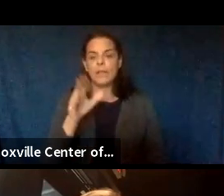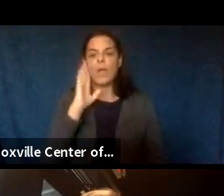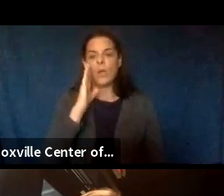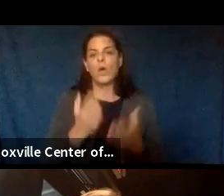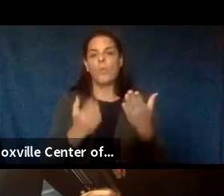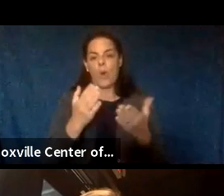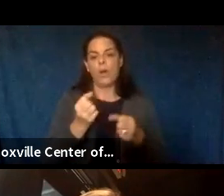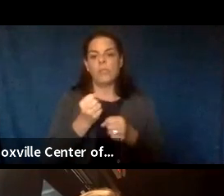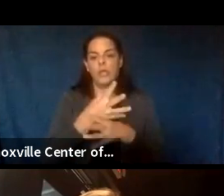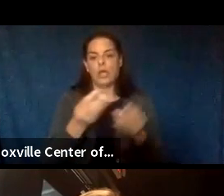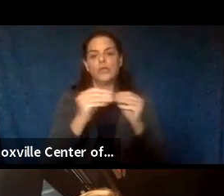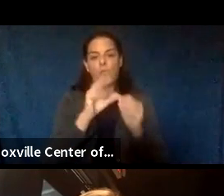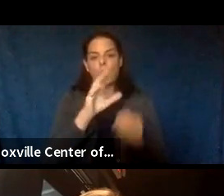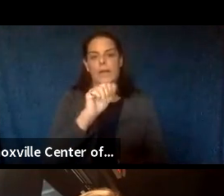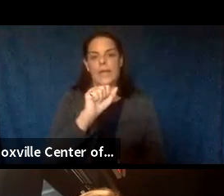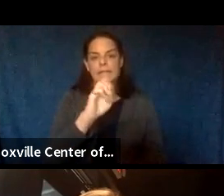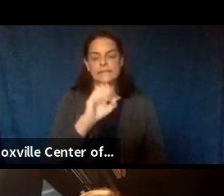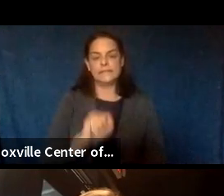cases.